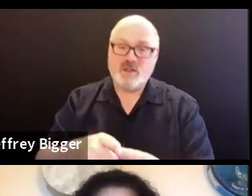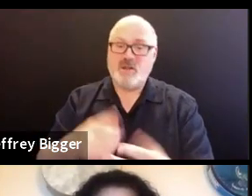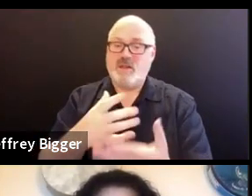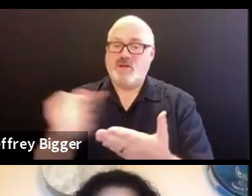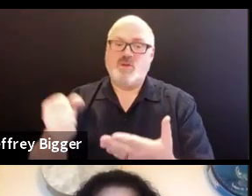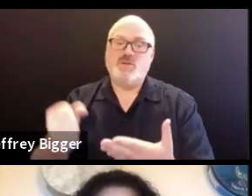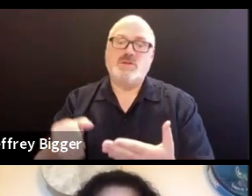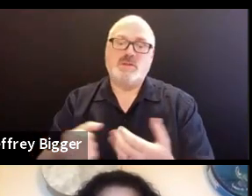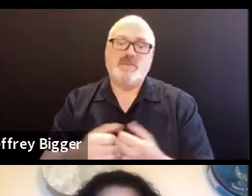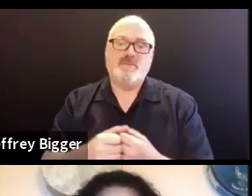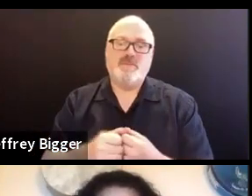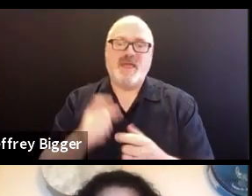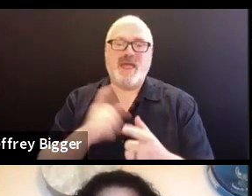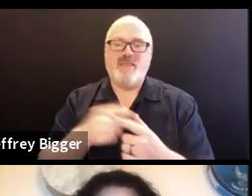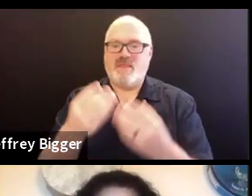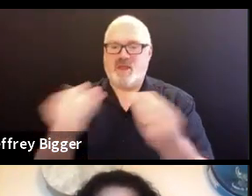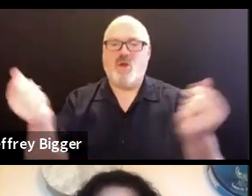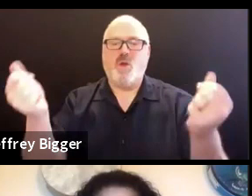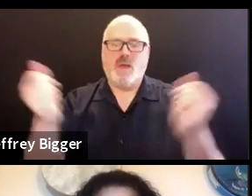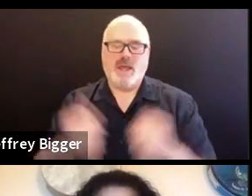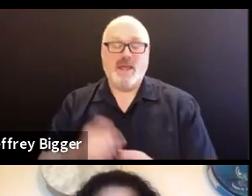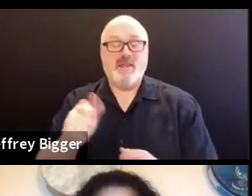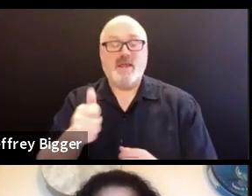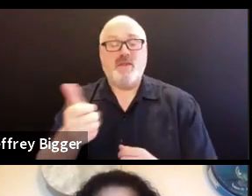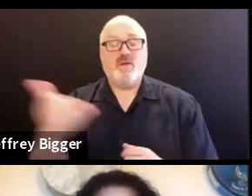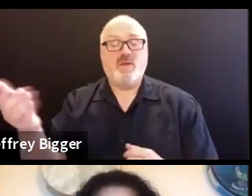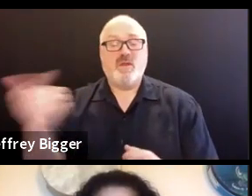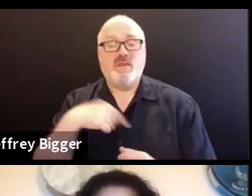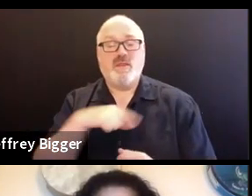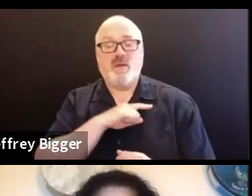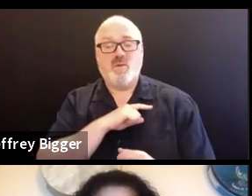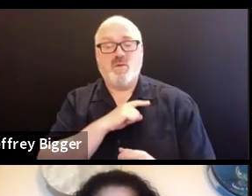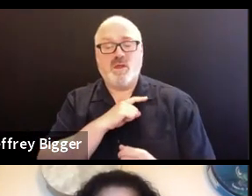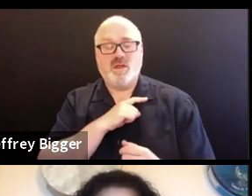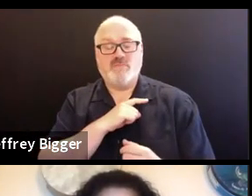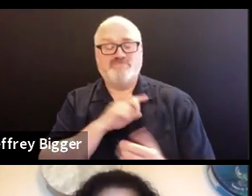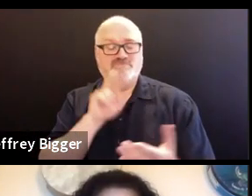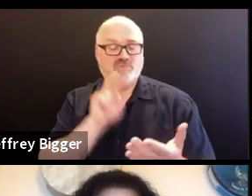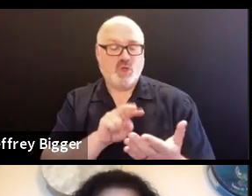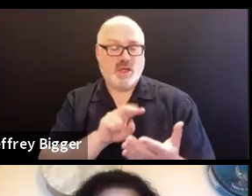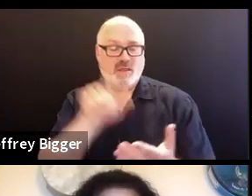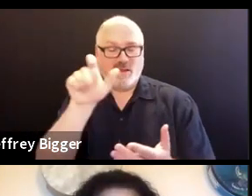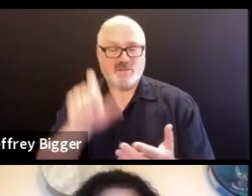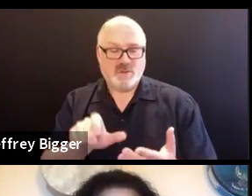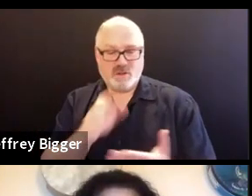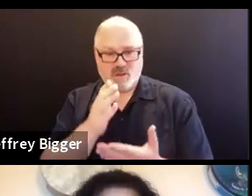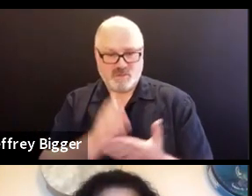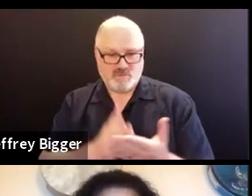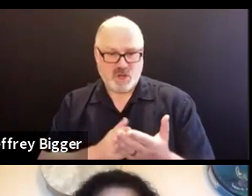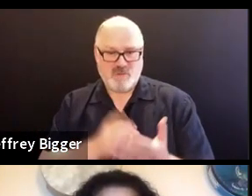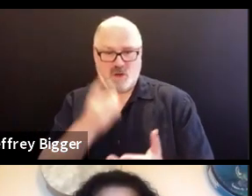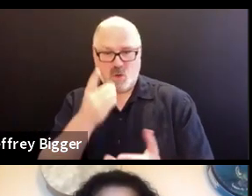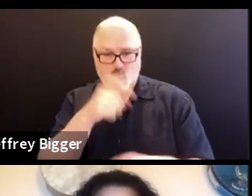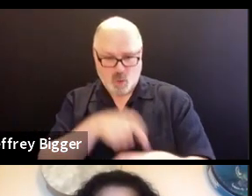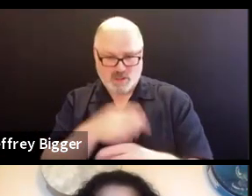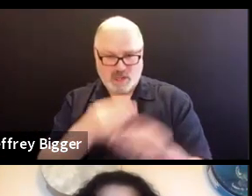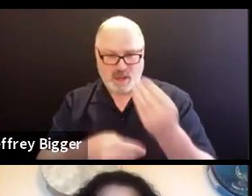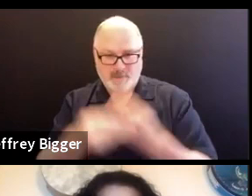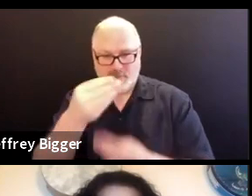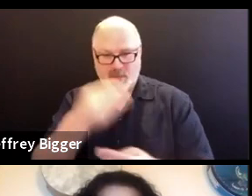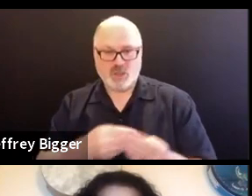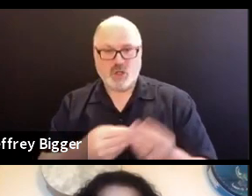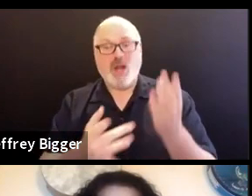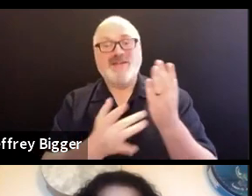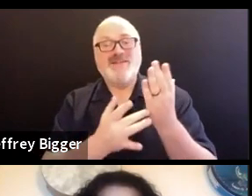then they go away. The other things that we run through this part of our sort of one-time budget are any